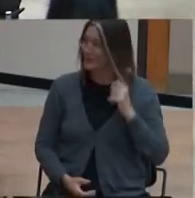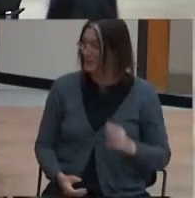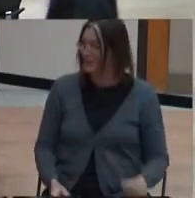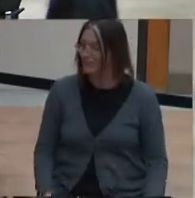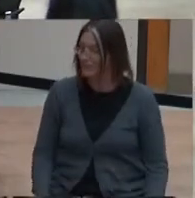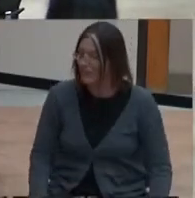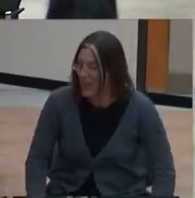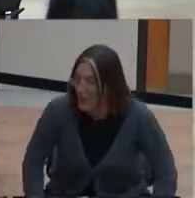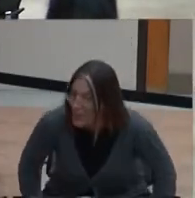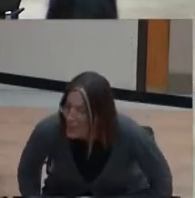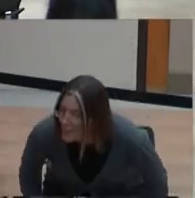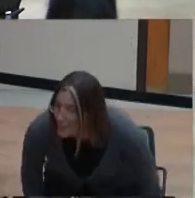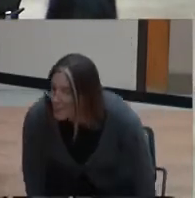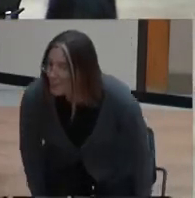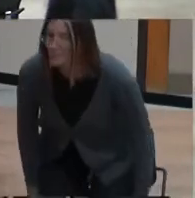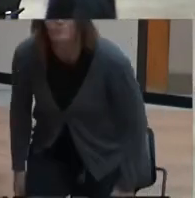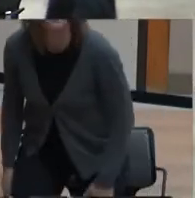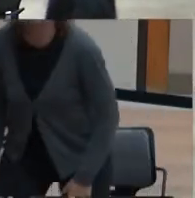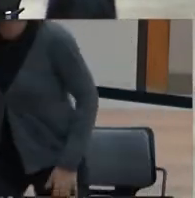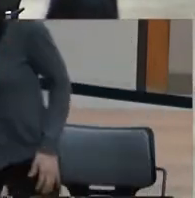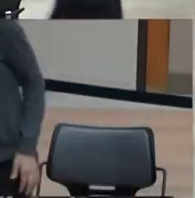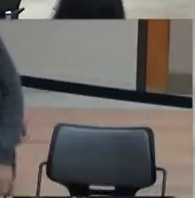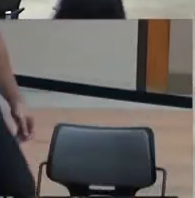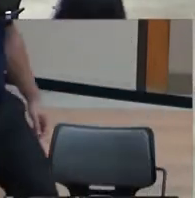Sagerstrom High School, Noemi Portillo.